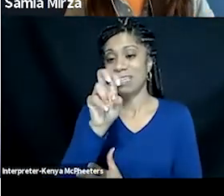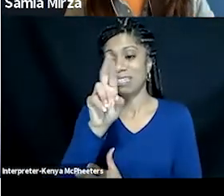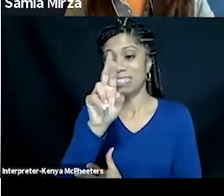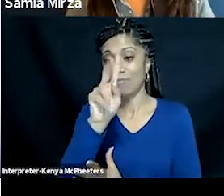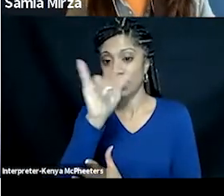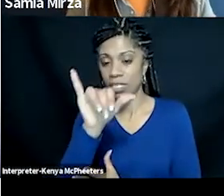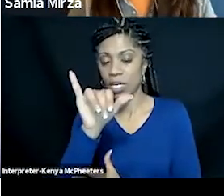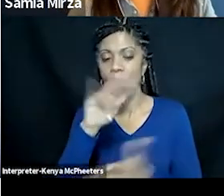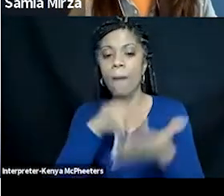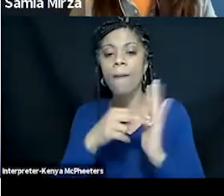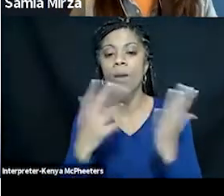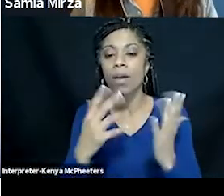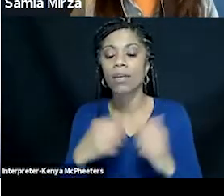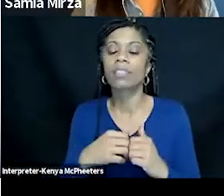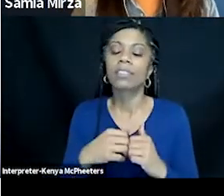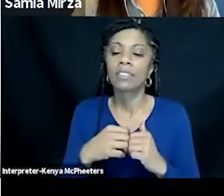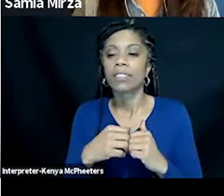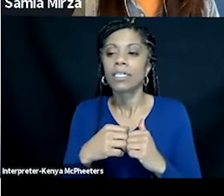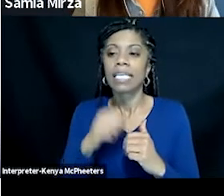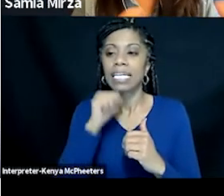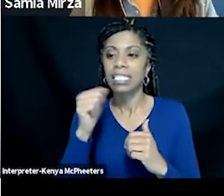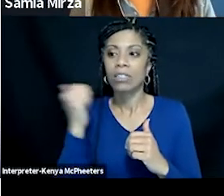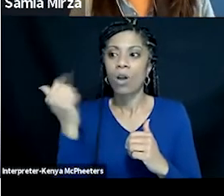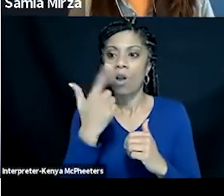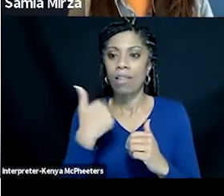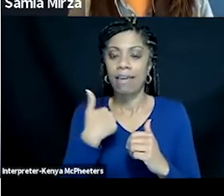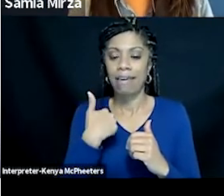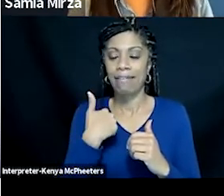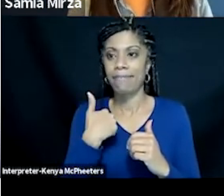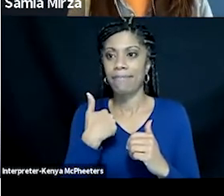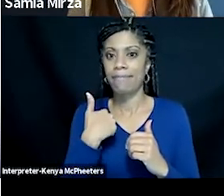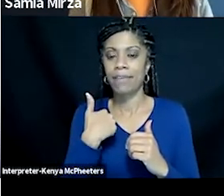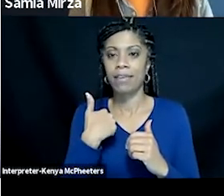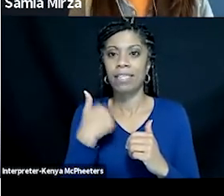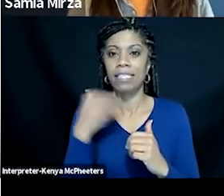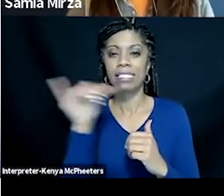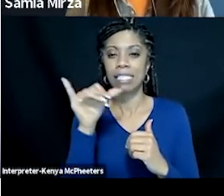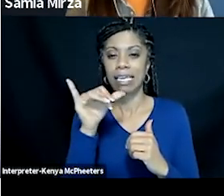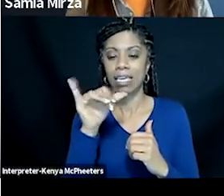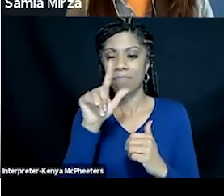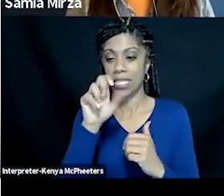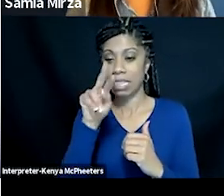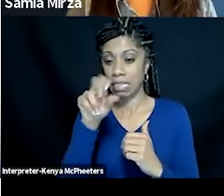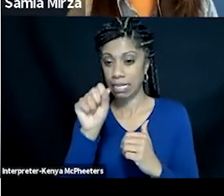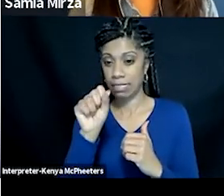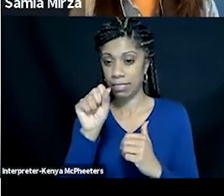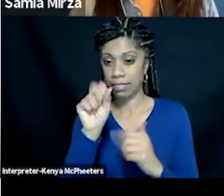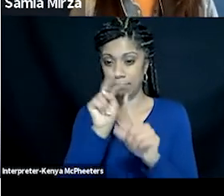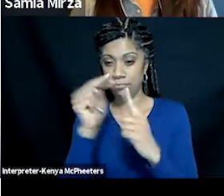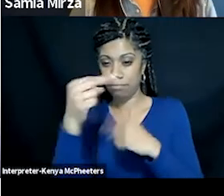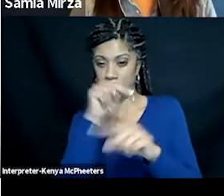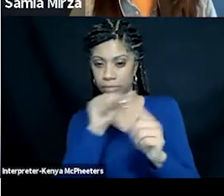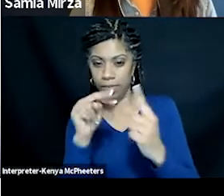had different components of the lens that they were looking through and how they were deconstructing the concept. The third was